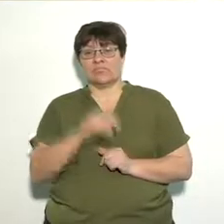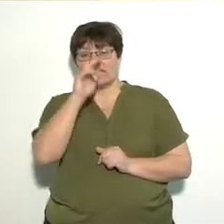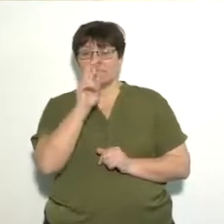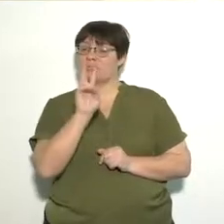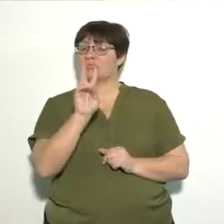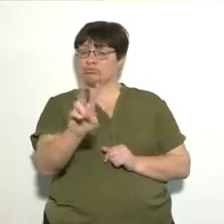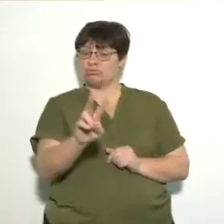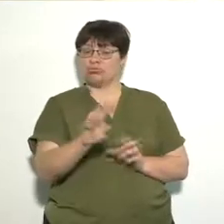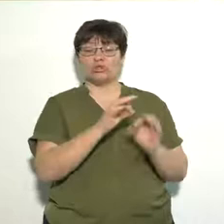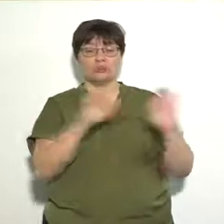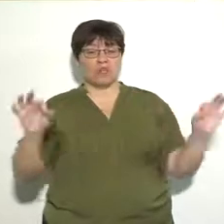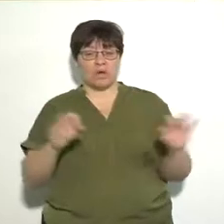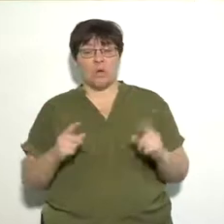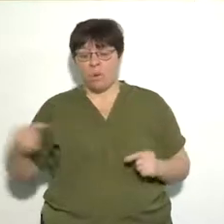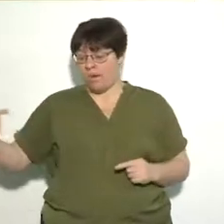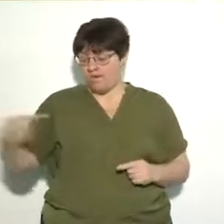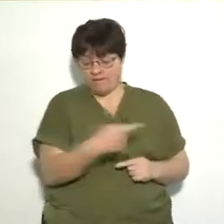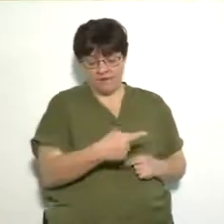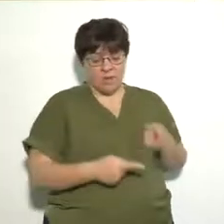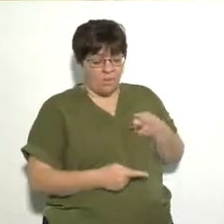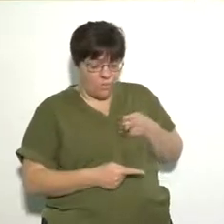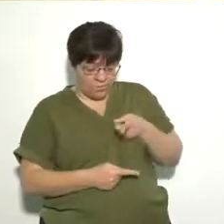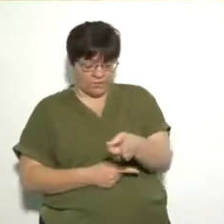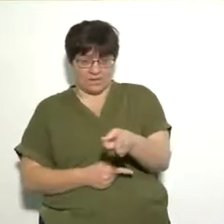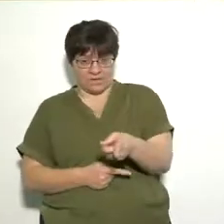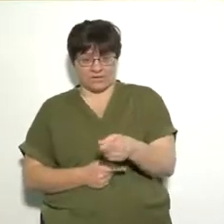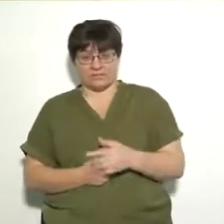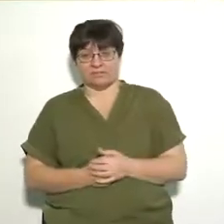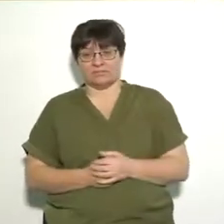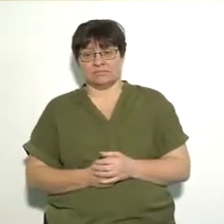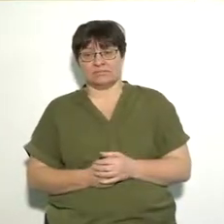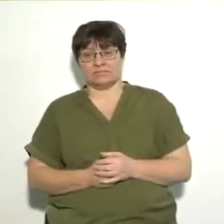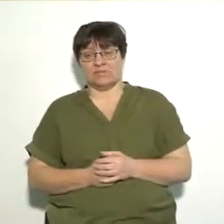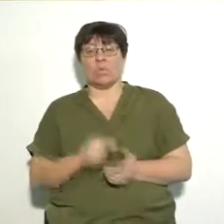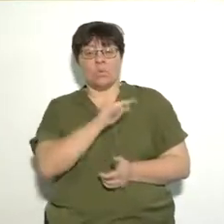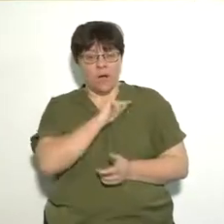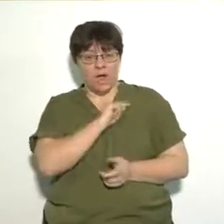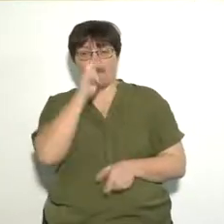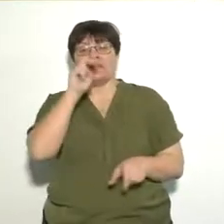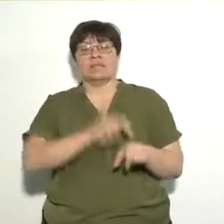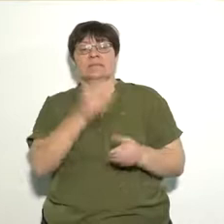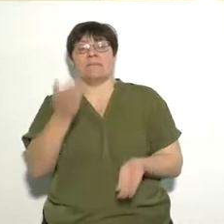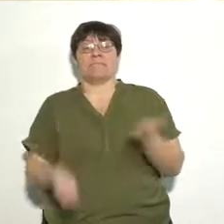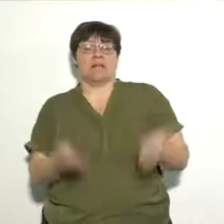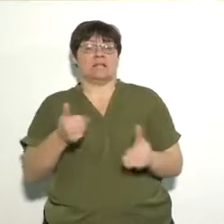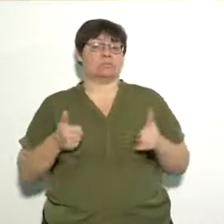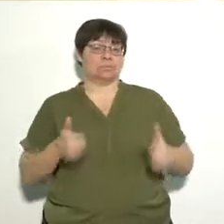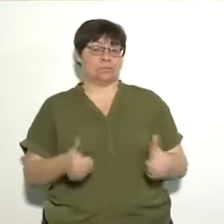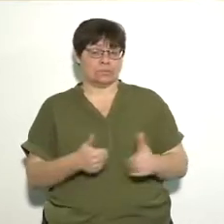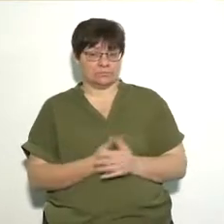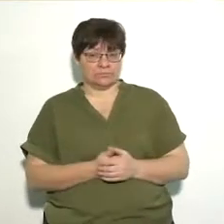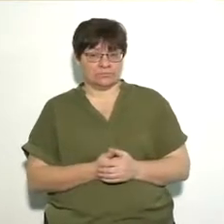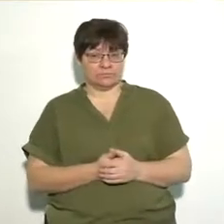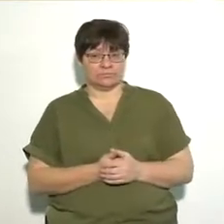You need 2 strings so that you have your weighing scale has good balance.